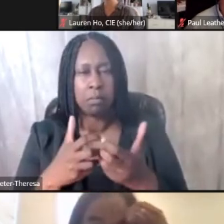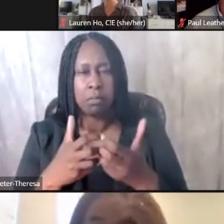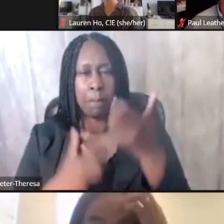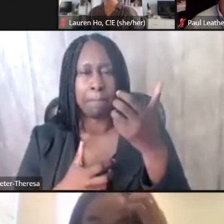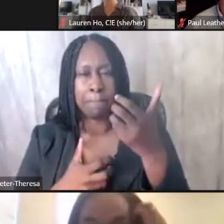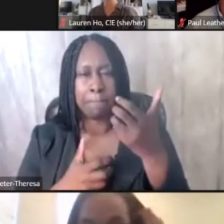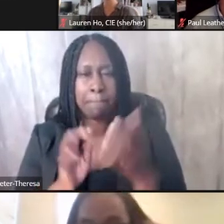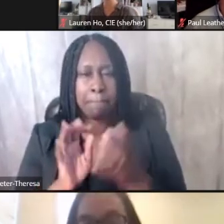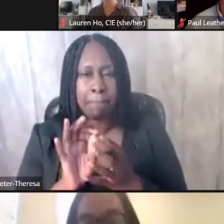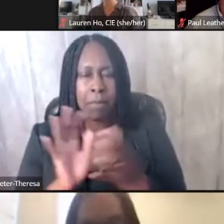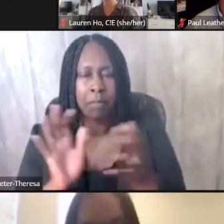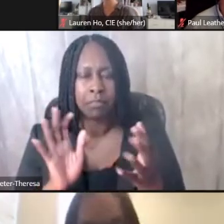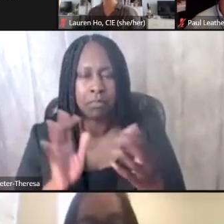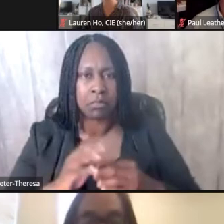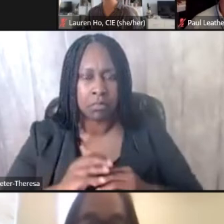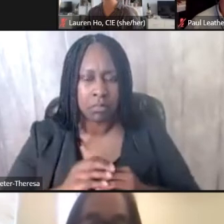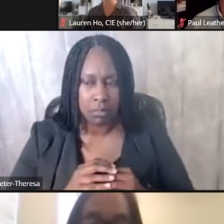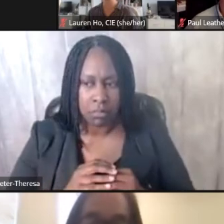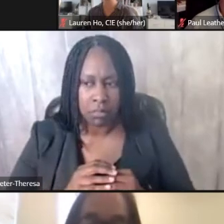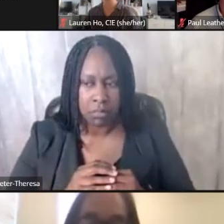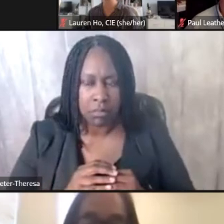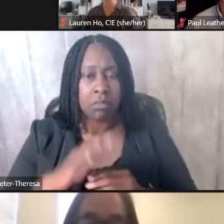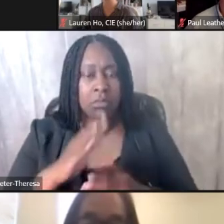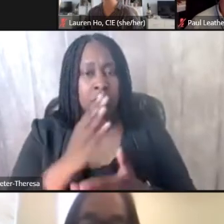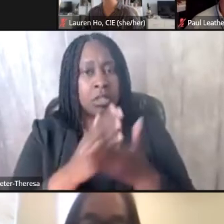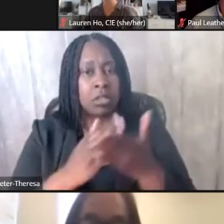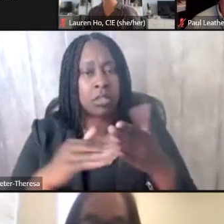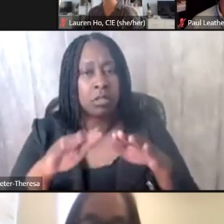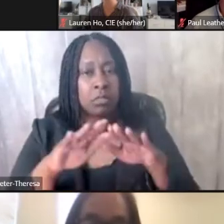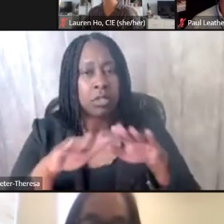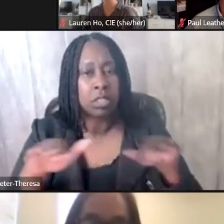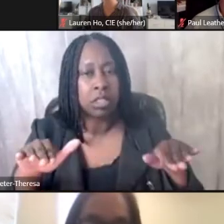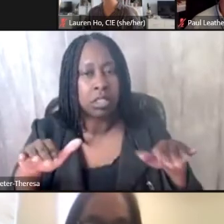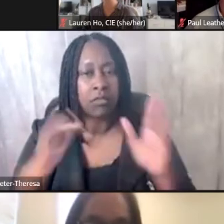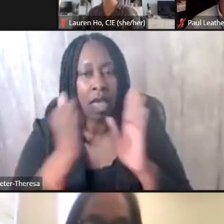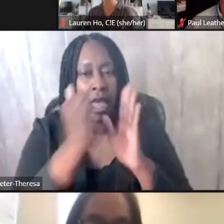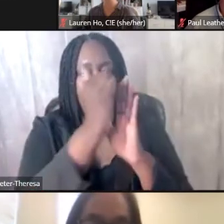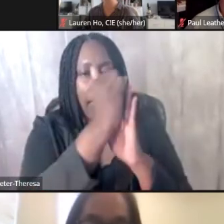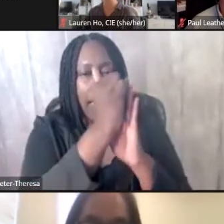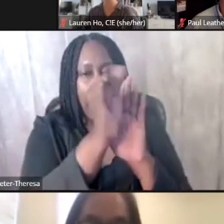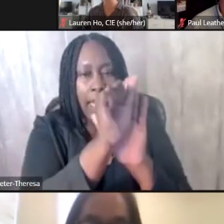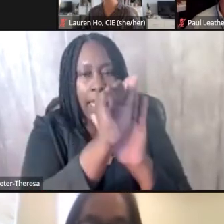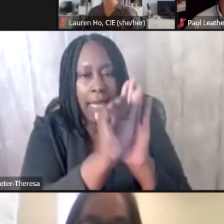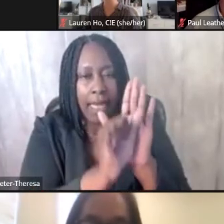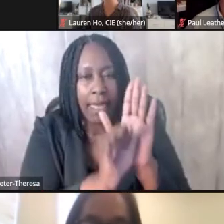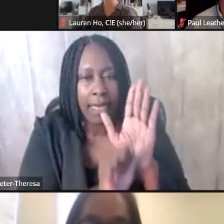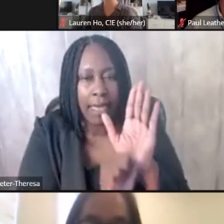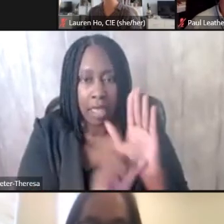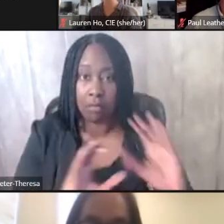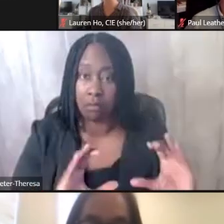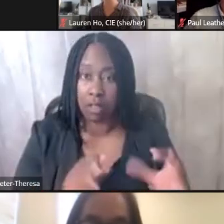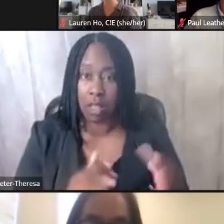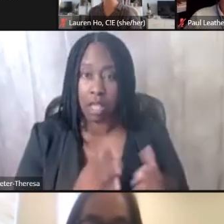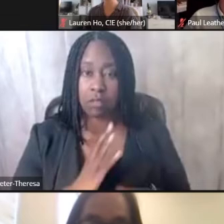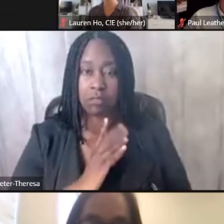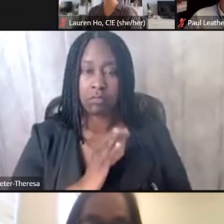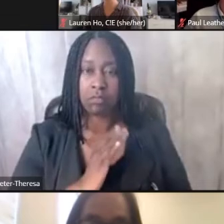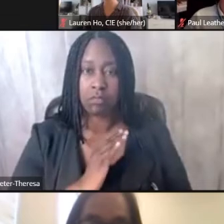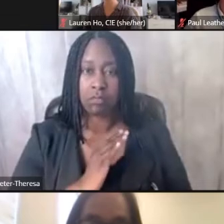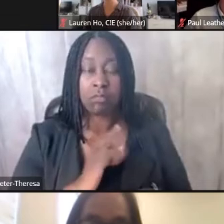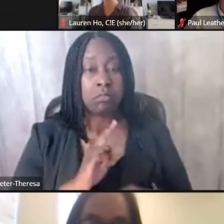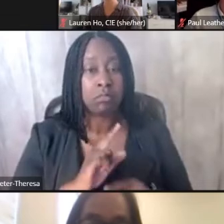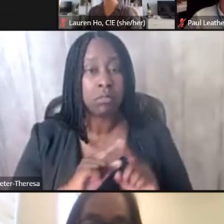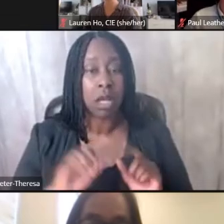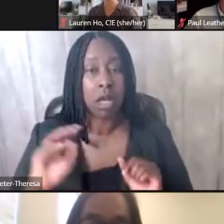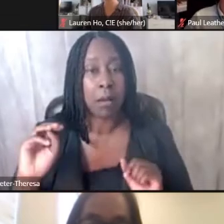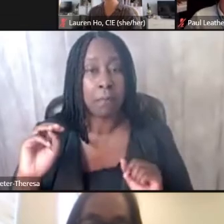times we'll even see kids with straight A's in class. Yet you look at their MAP